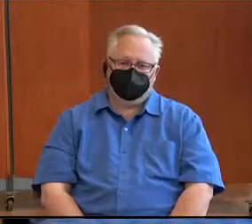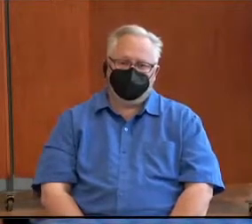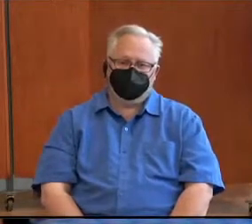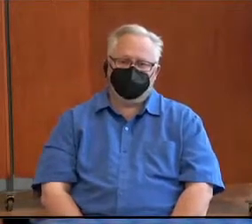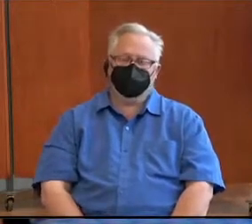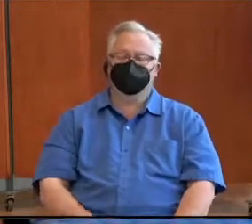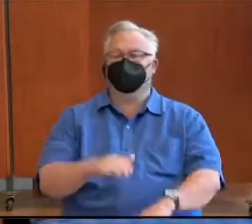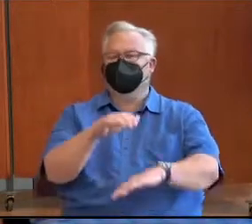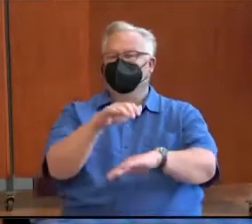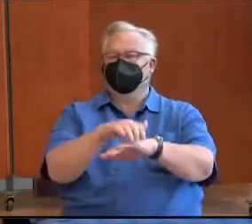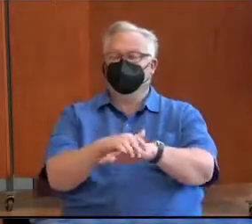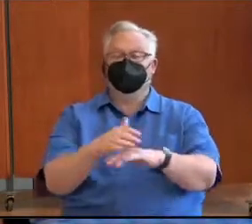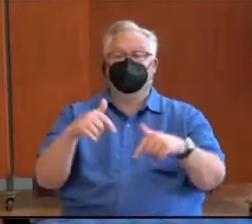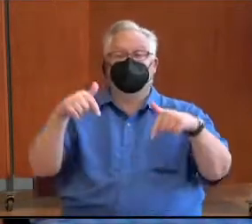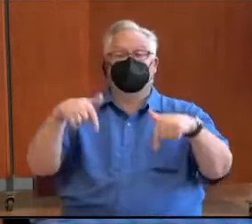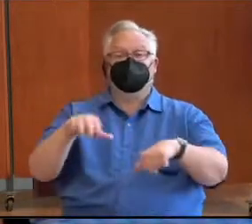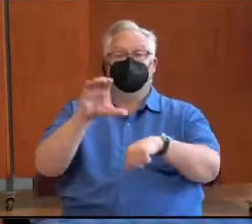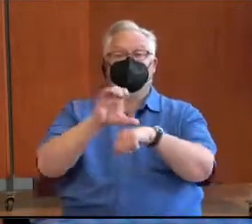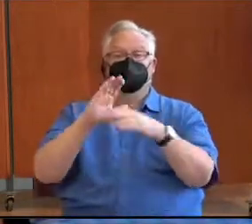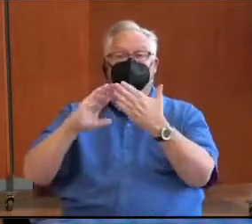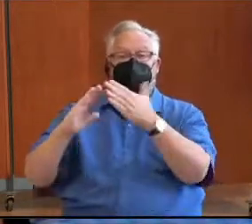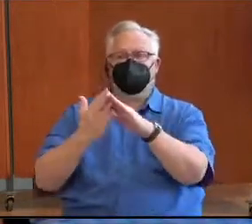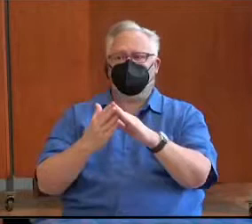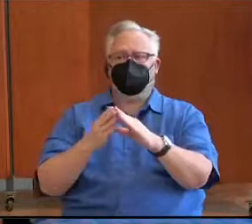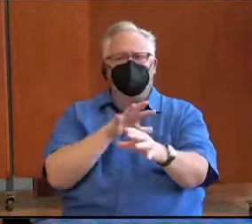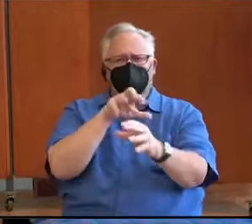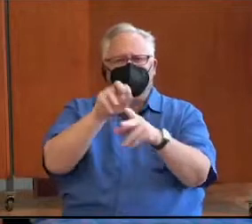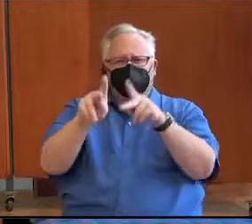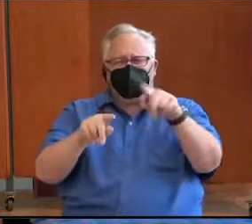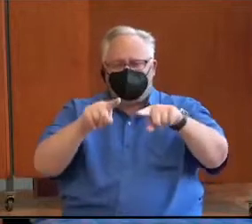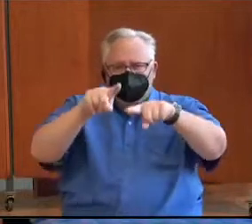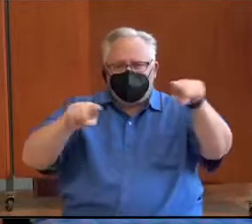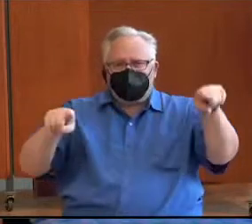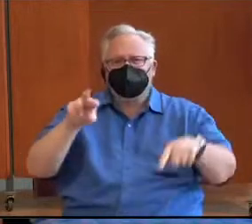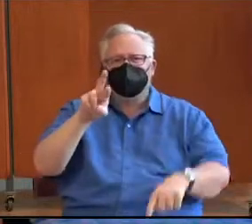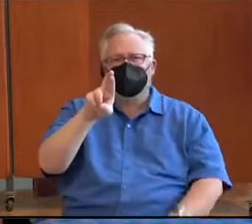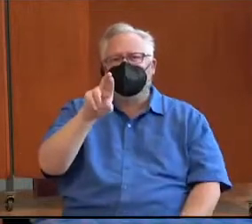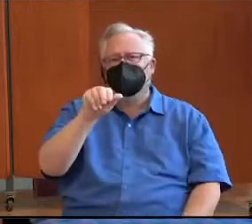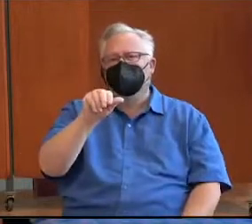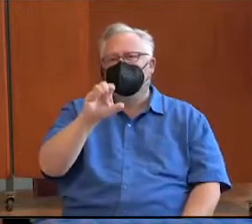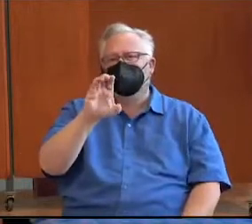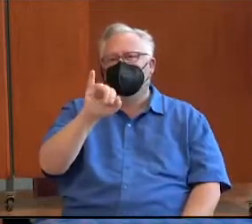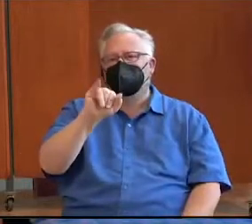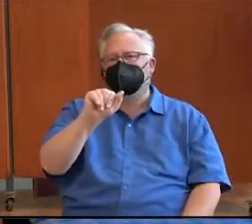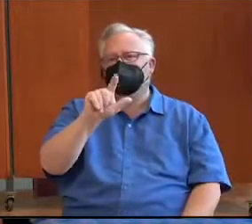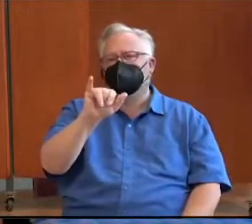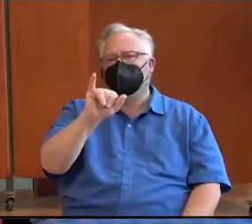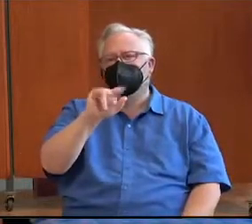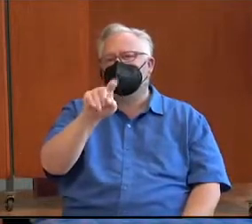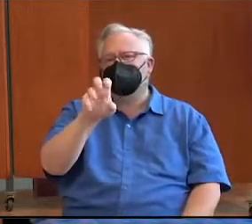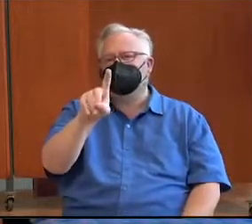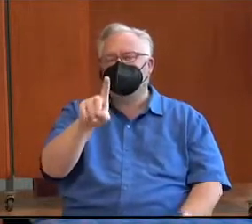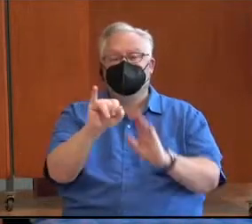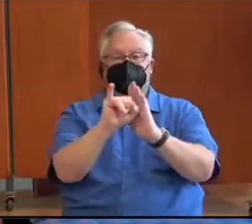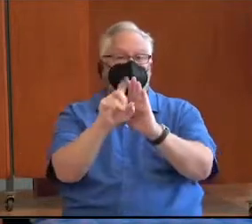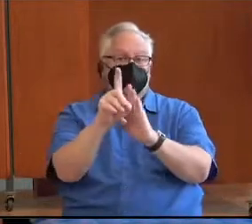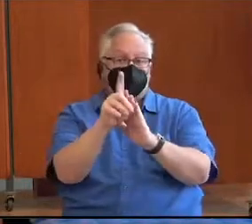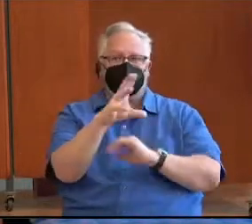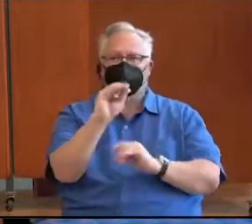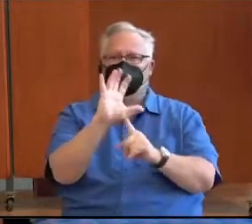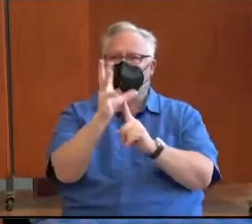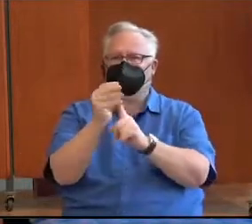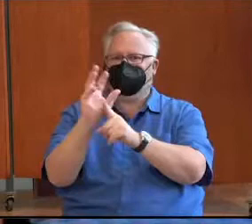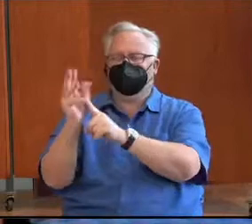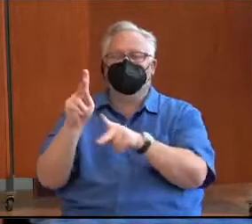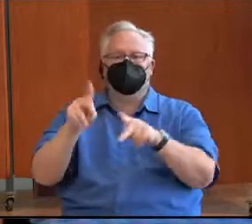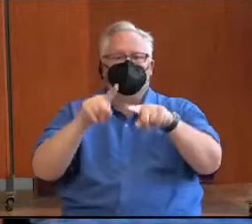We are a congregation made up of people of different racialized identities and cultures, people of